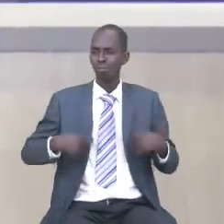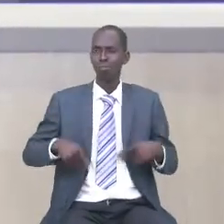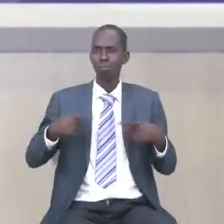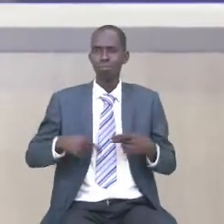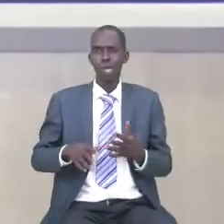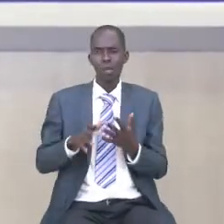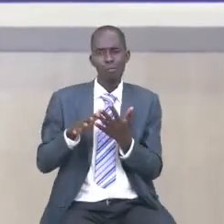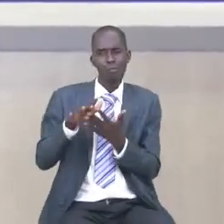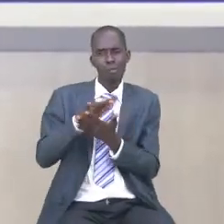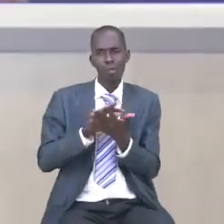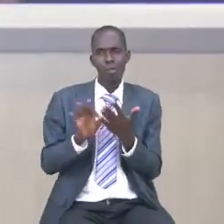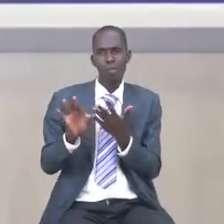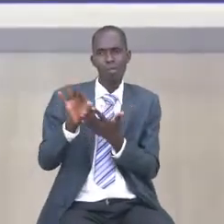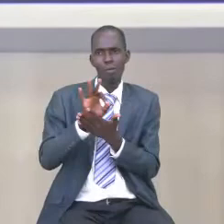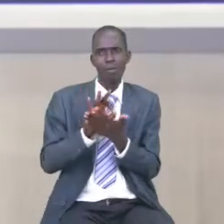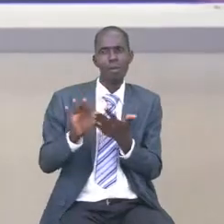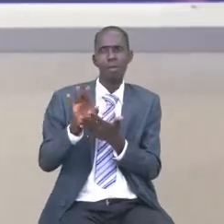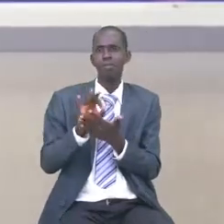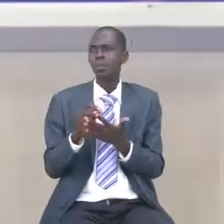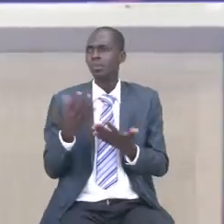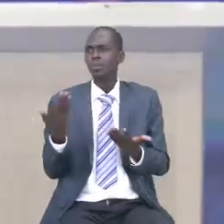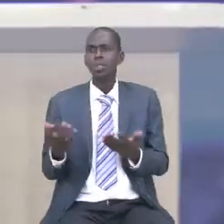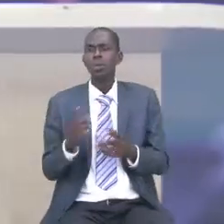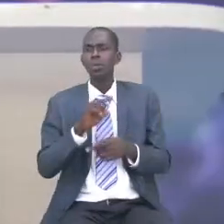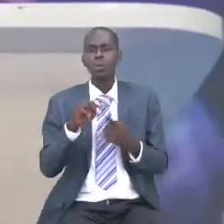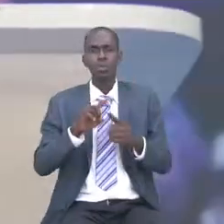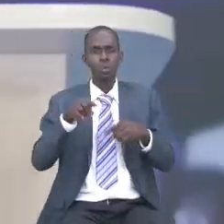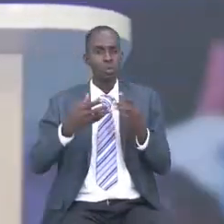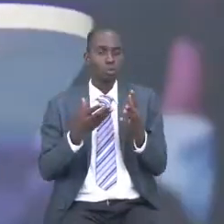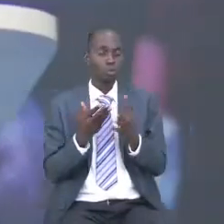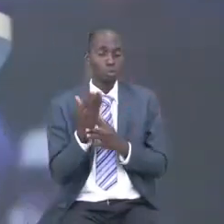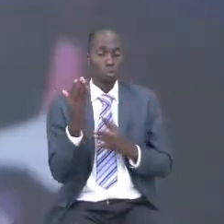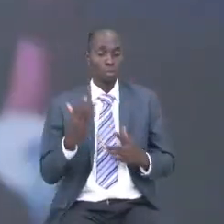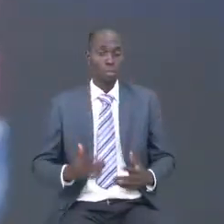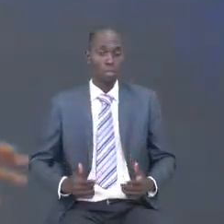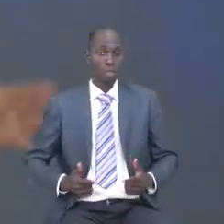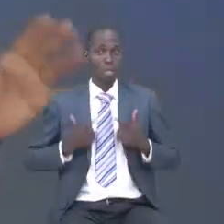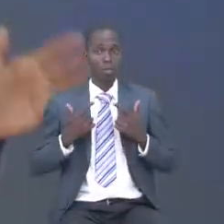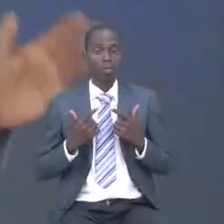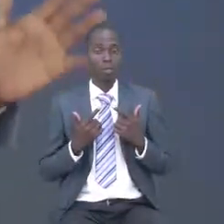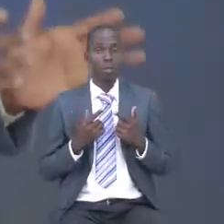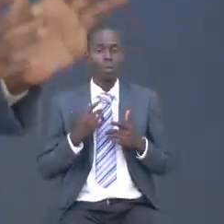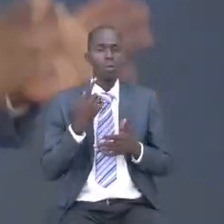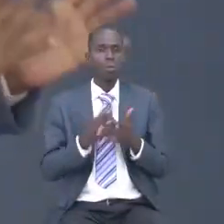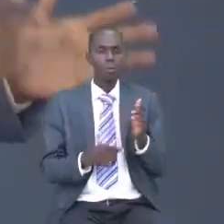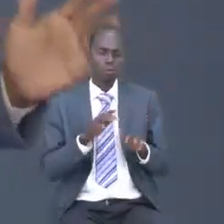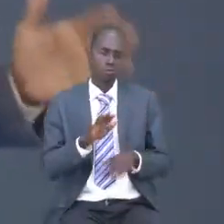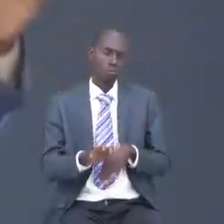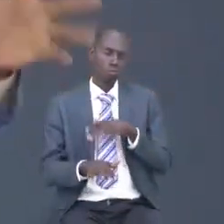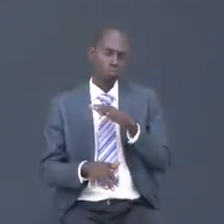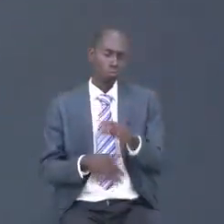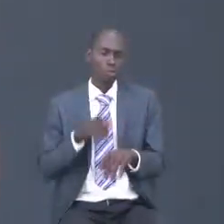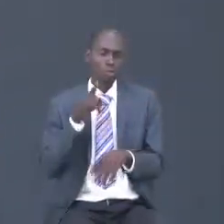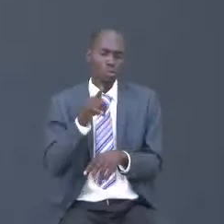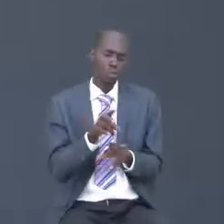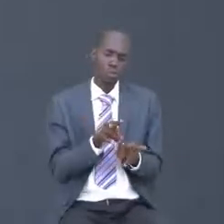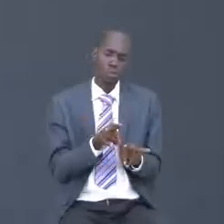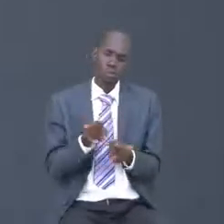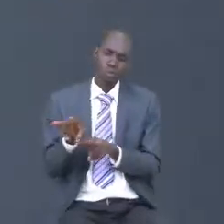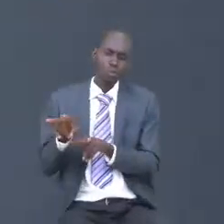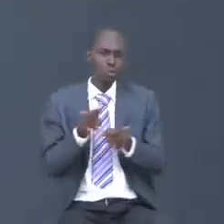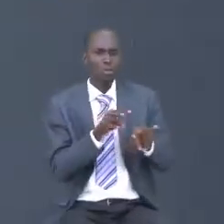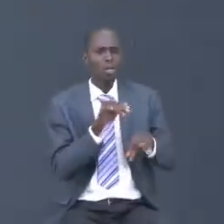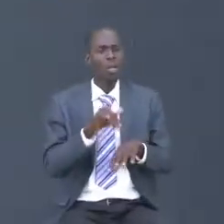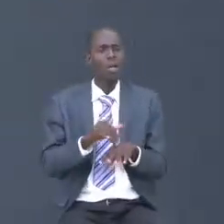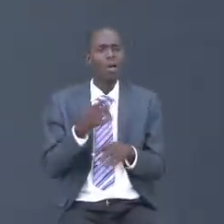look at? When you go through life and you are walking, what do you look at? What does your mind, your heart